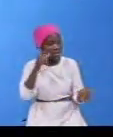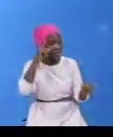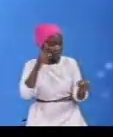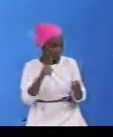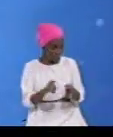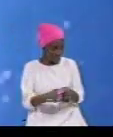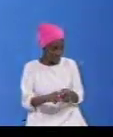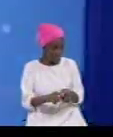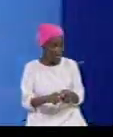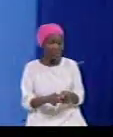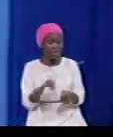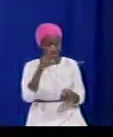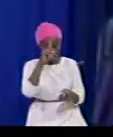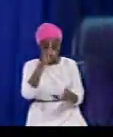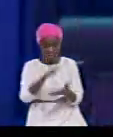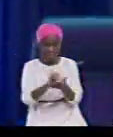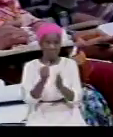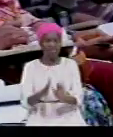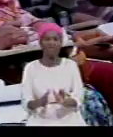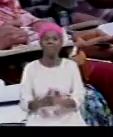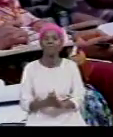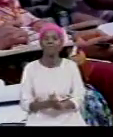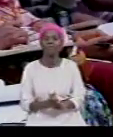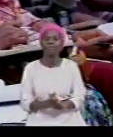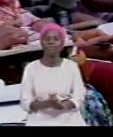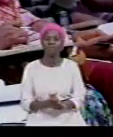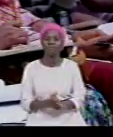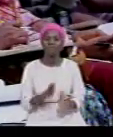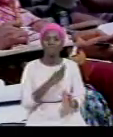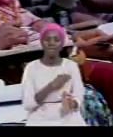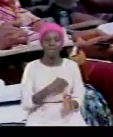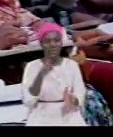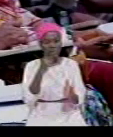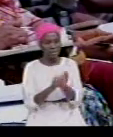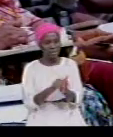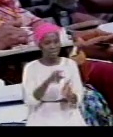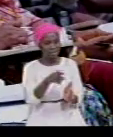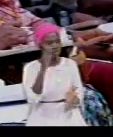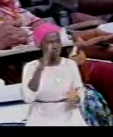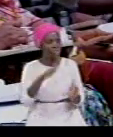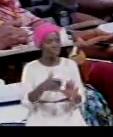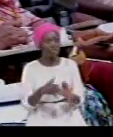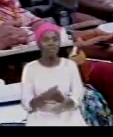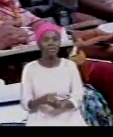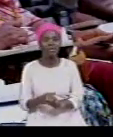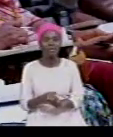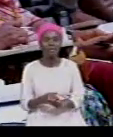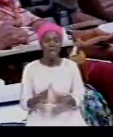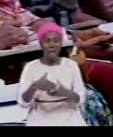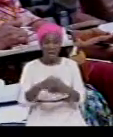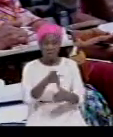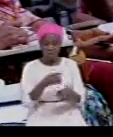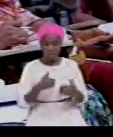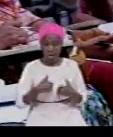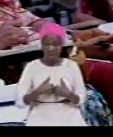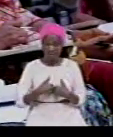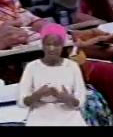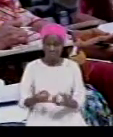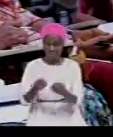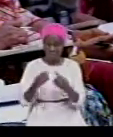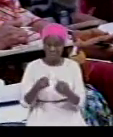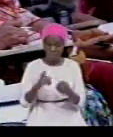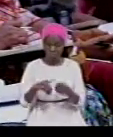life. And you say, so you will die after you've come to the crusade, after you have